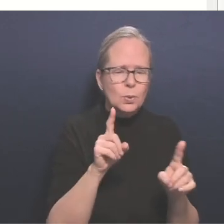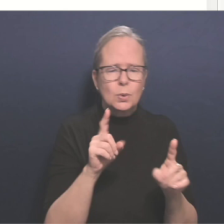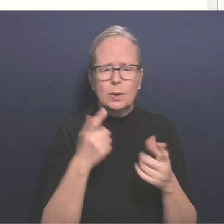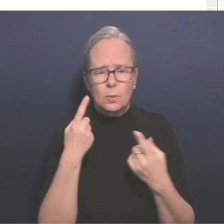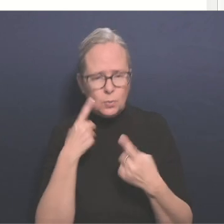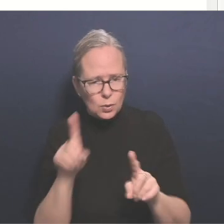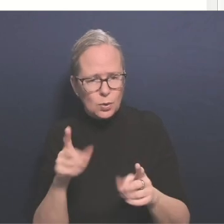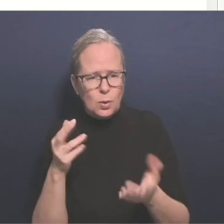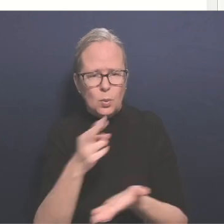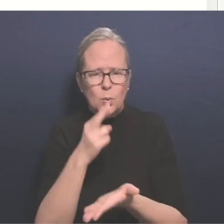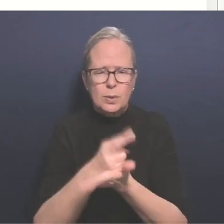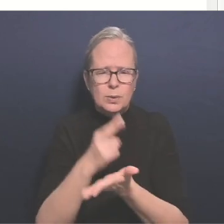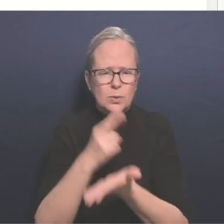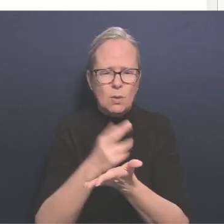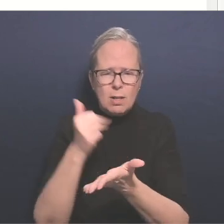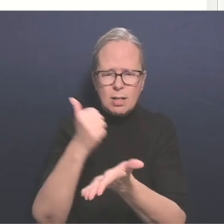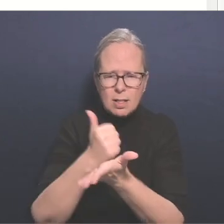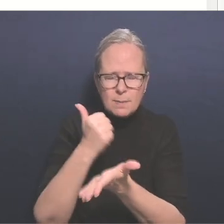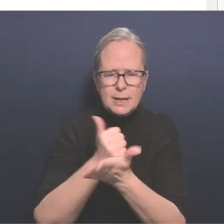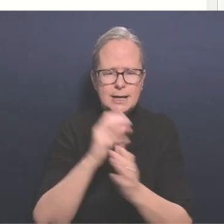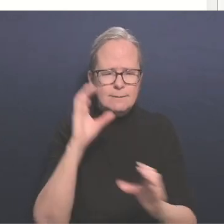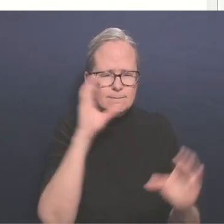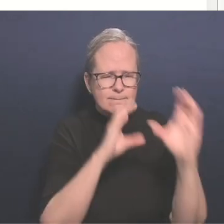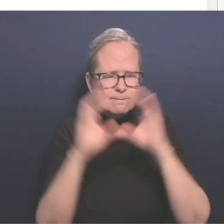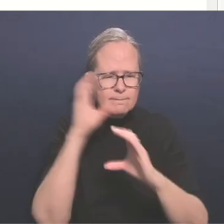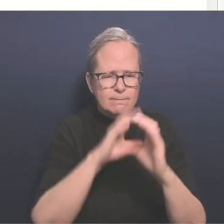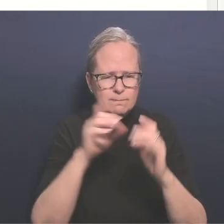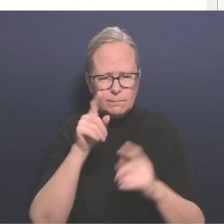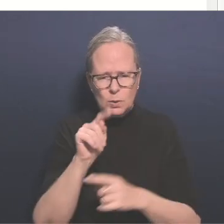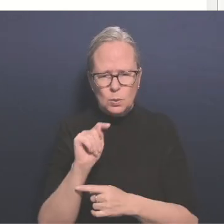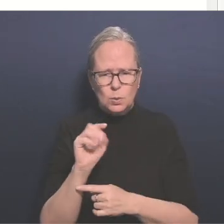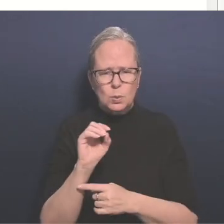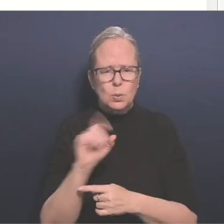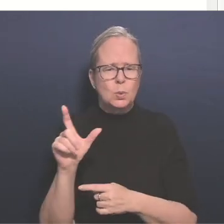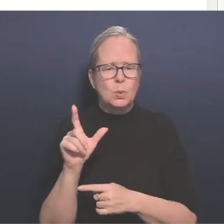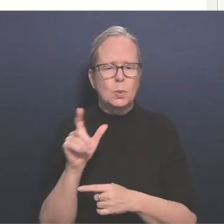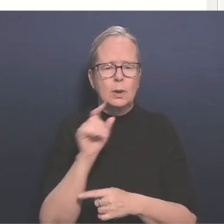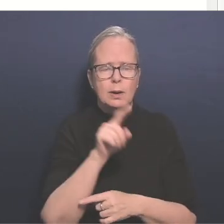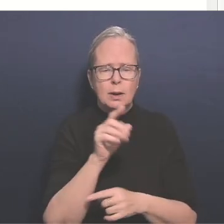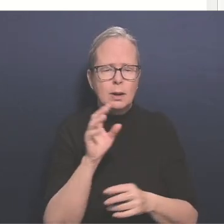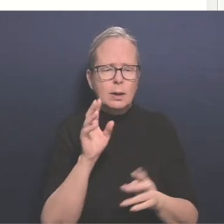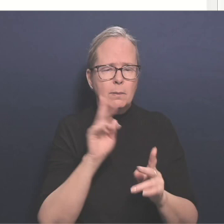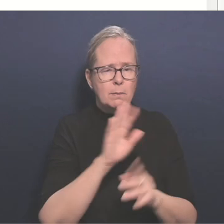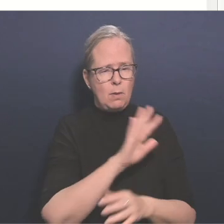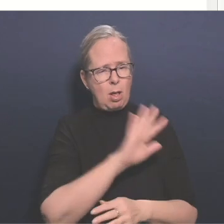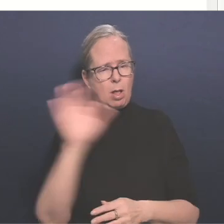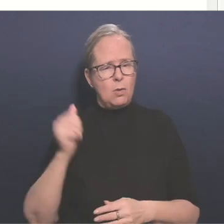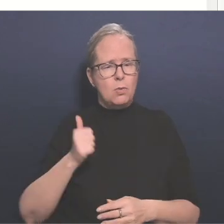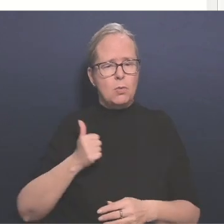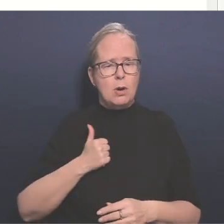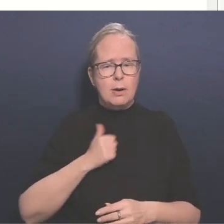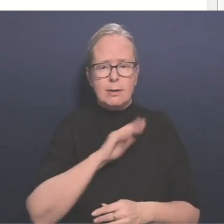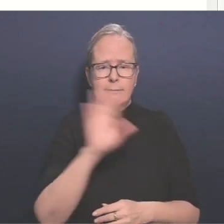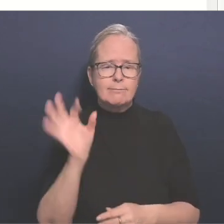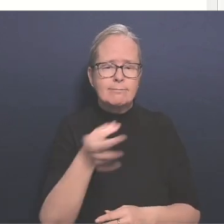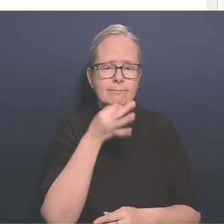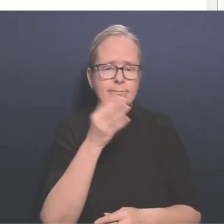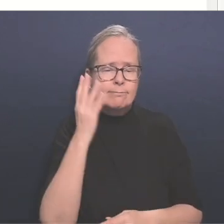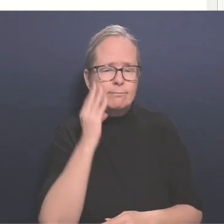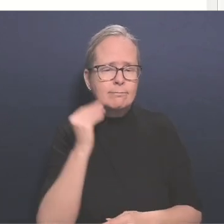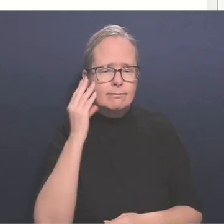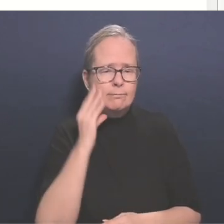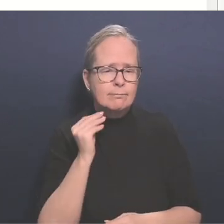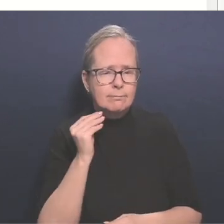already have a doctor or a nurse practitioner or other medical professional, find with one who will work with them so that they can even begin